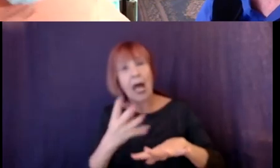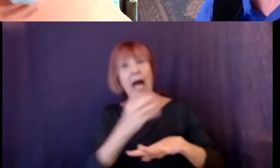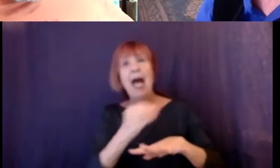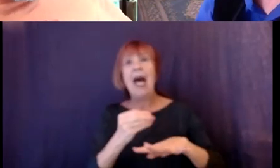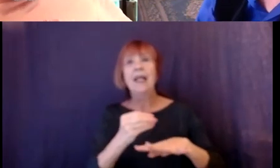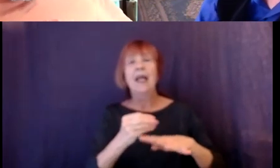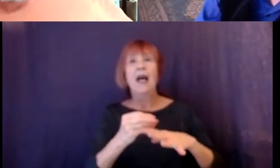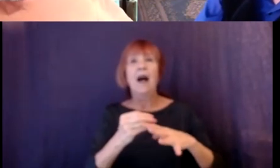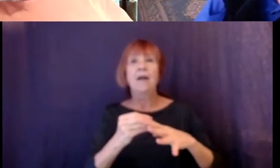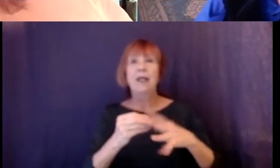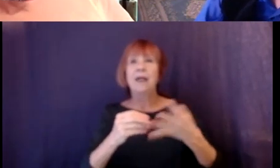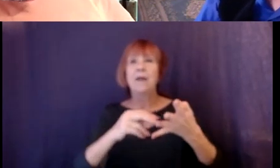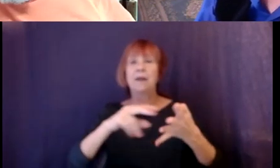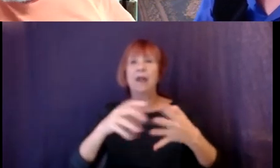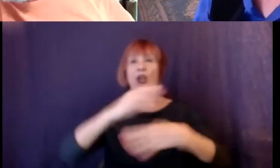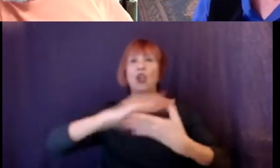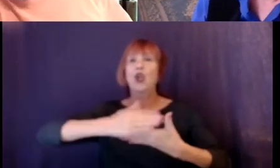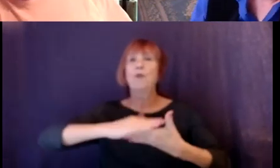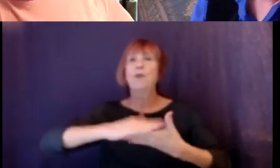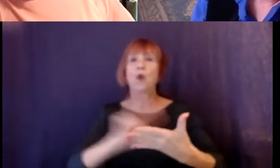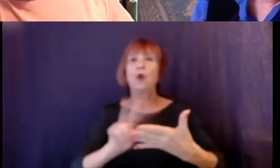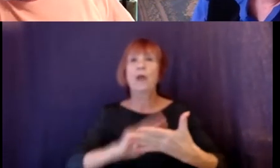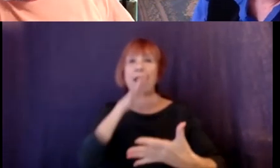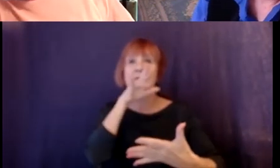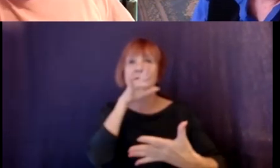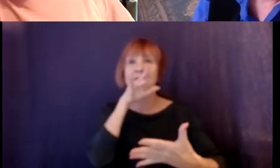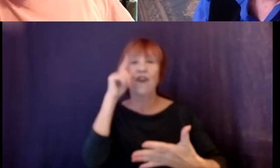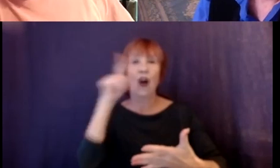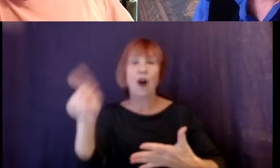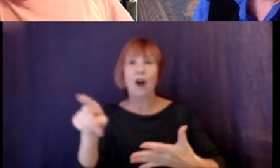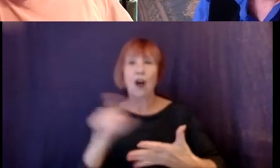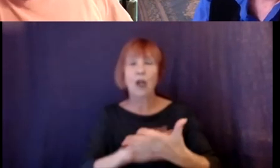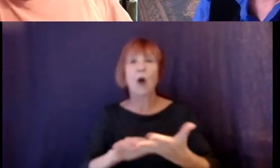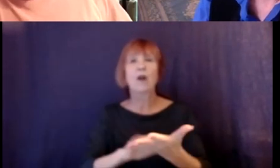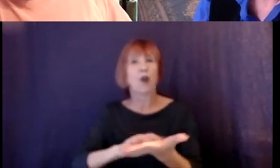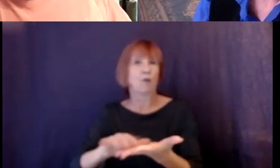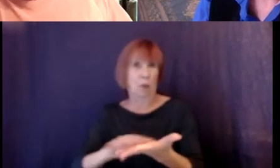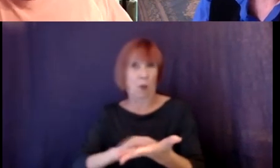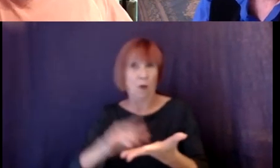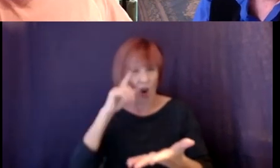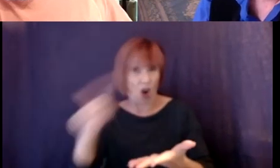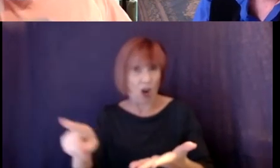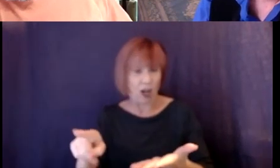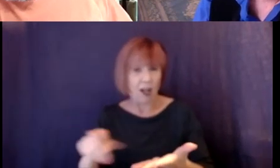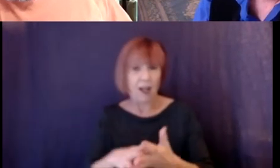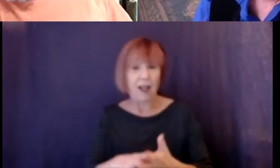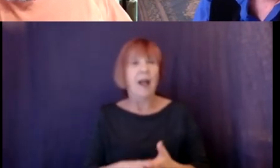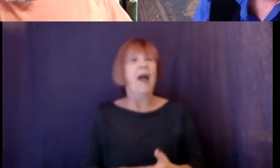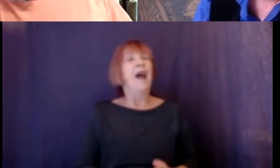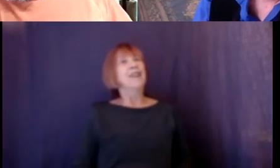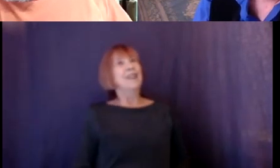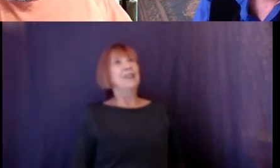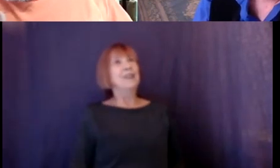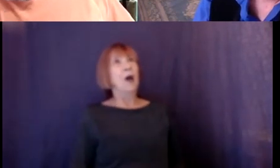like, yeah, we, you know, you have to get in the door to be able to advocate for these